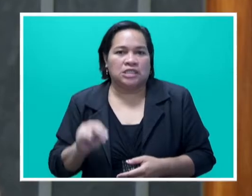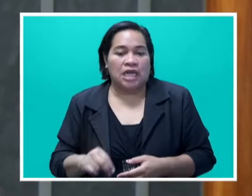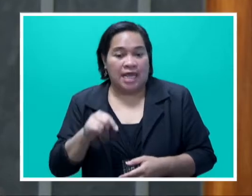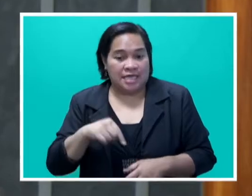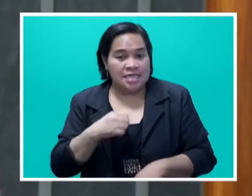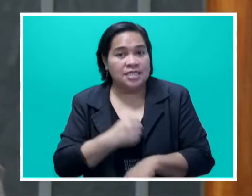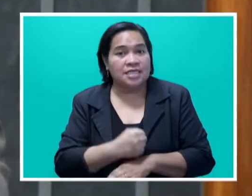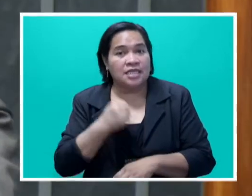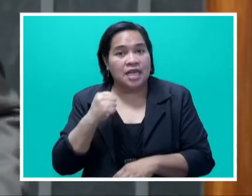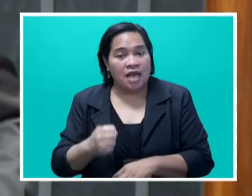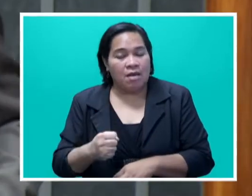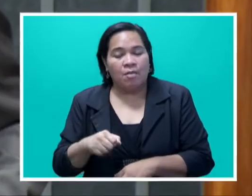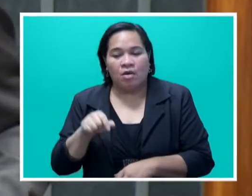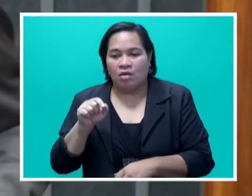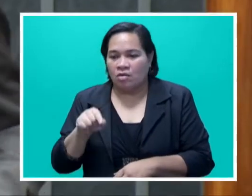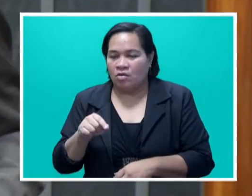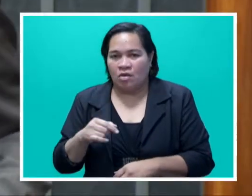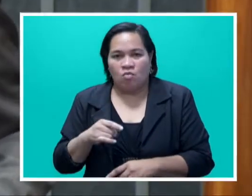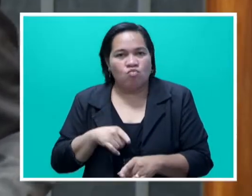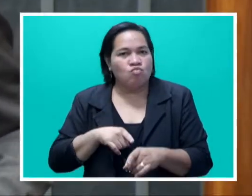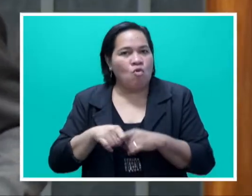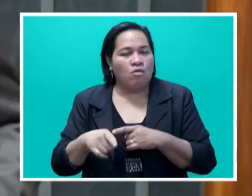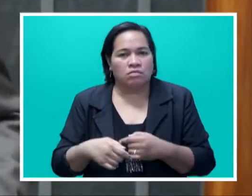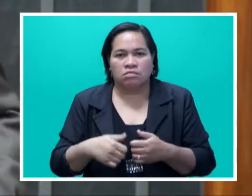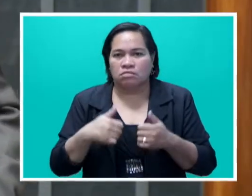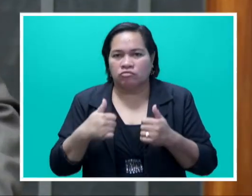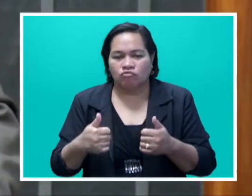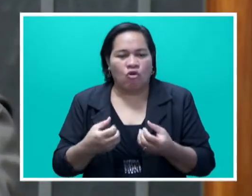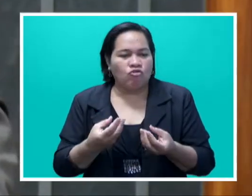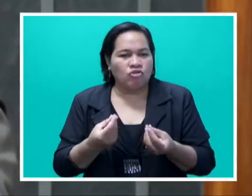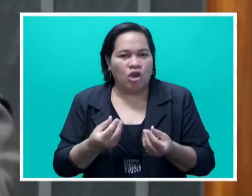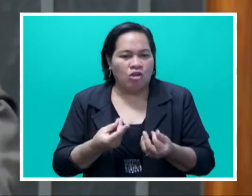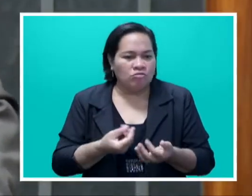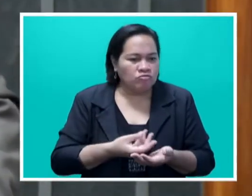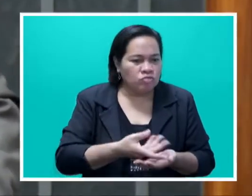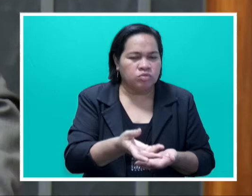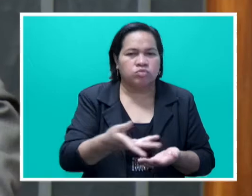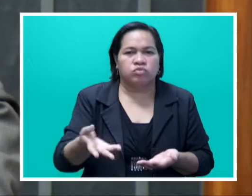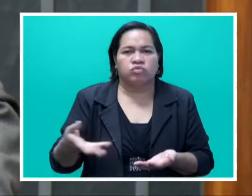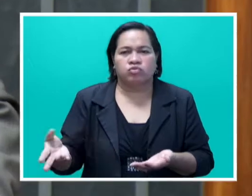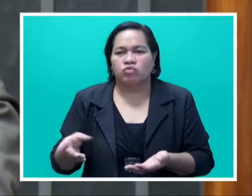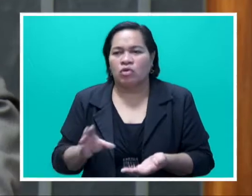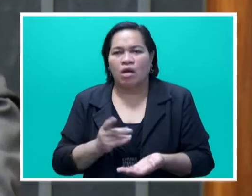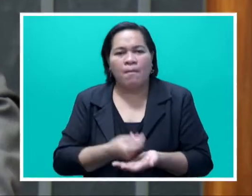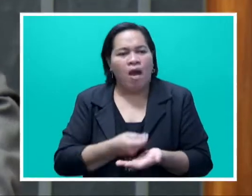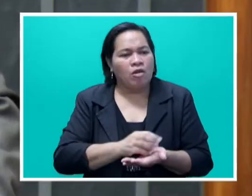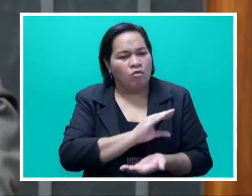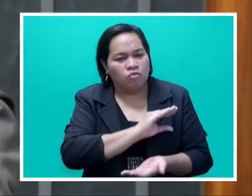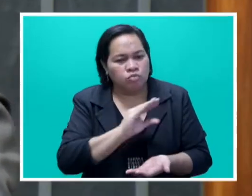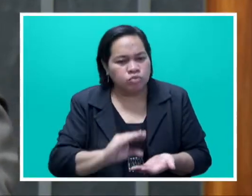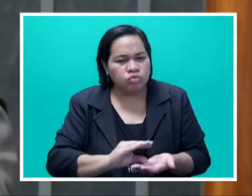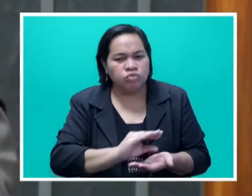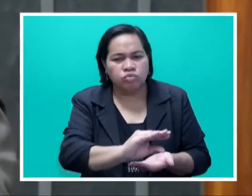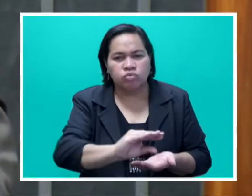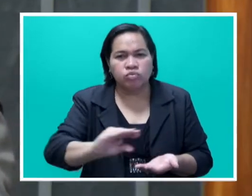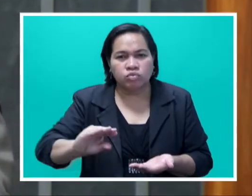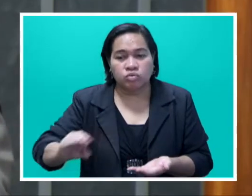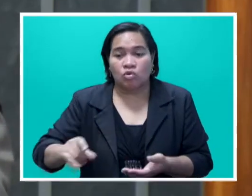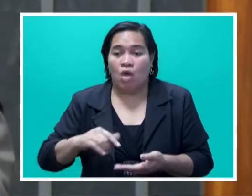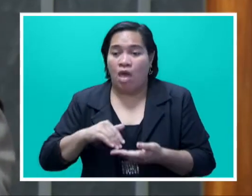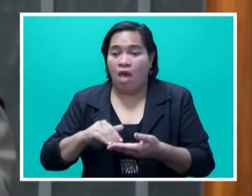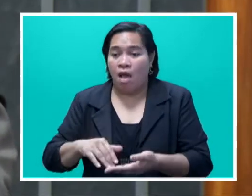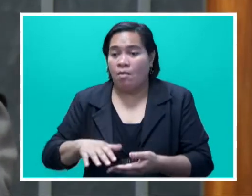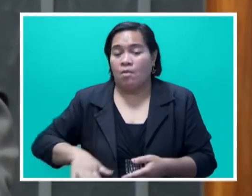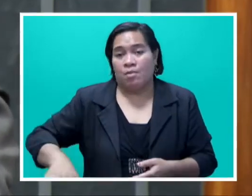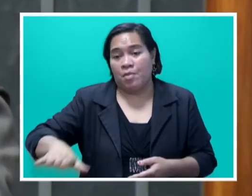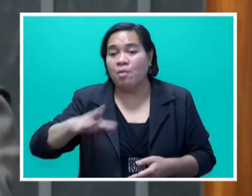government has delivered the most in cash, grants, and in kind to enable Fijians to live through this